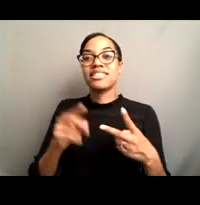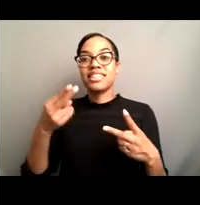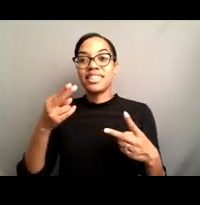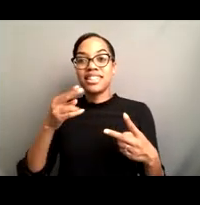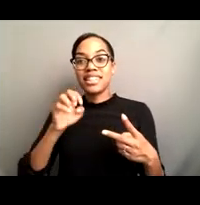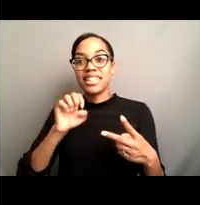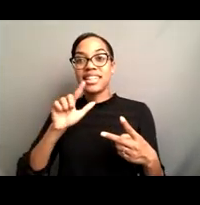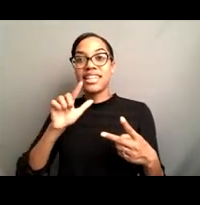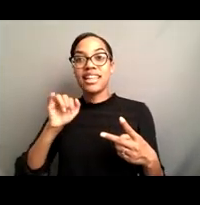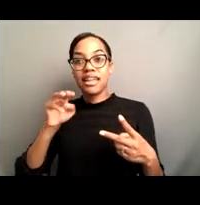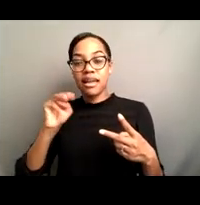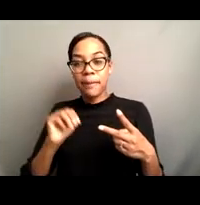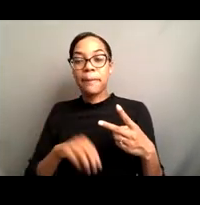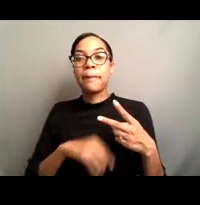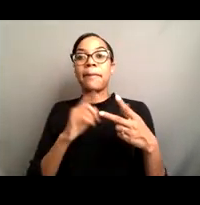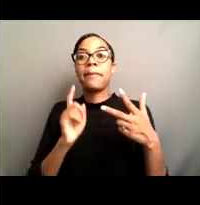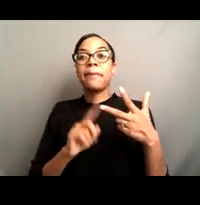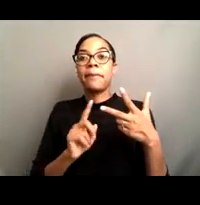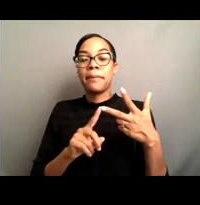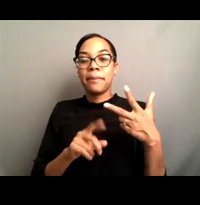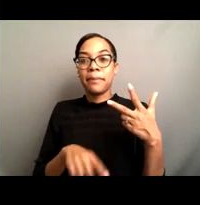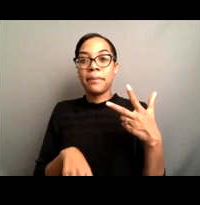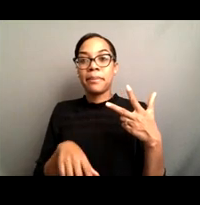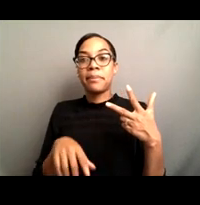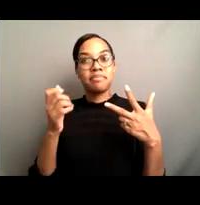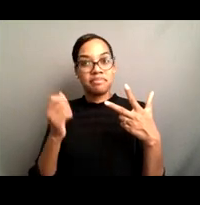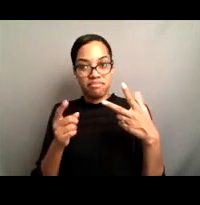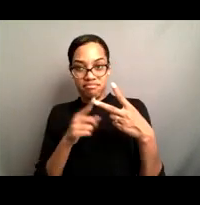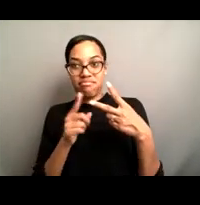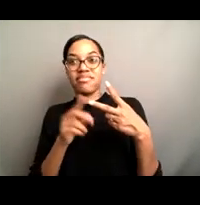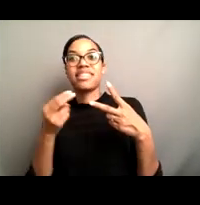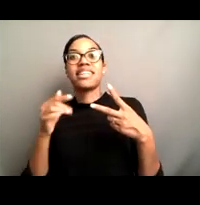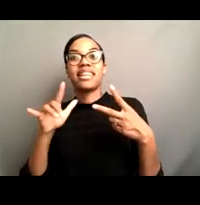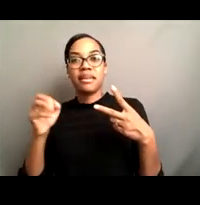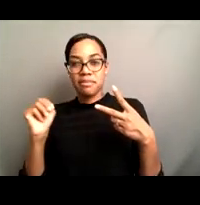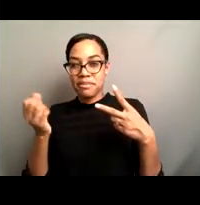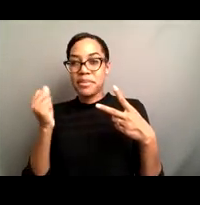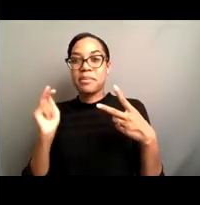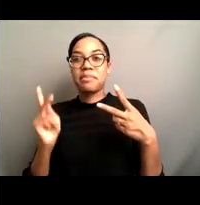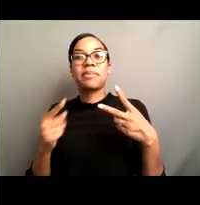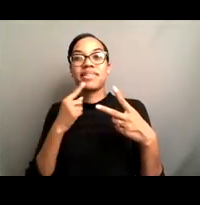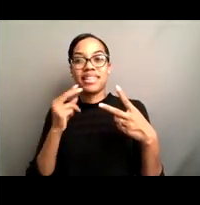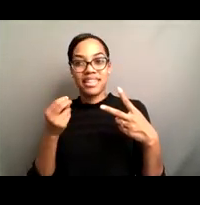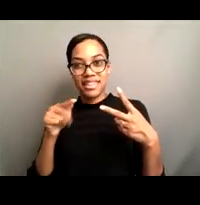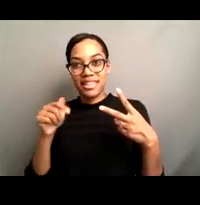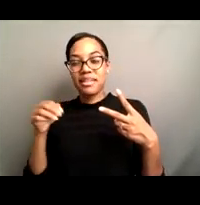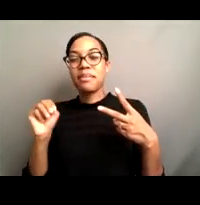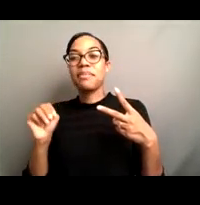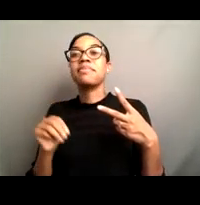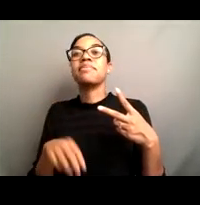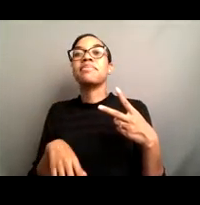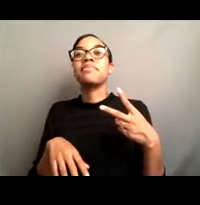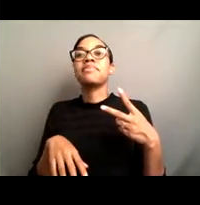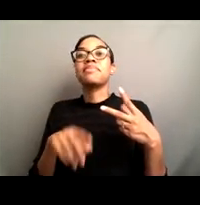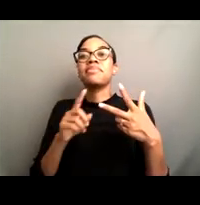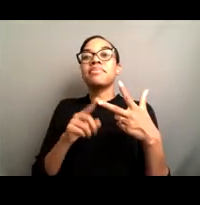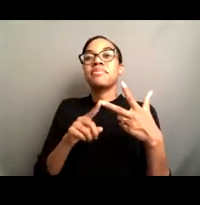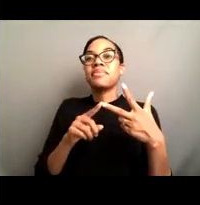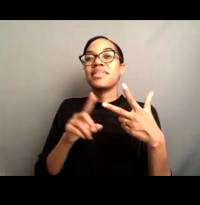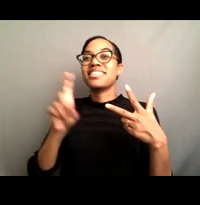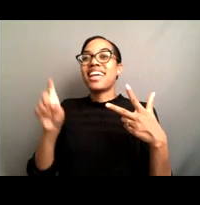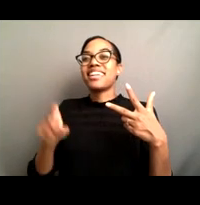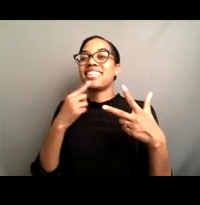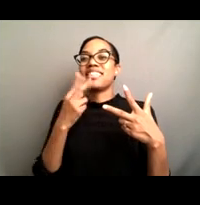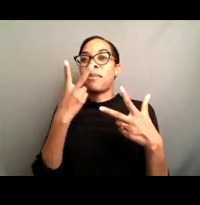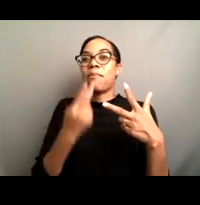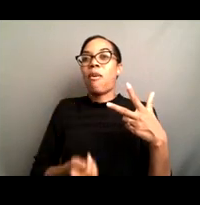Edia says helium. Katya says helium. Clark says helium. Texas says hydrogen or helium. So I think they might be